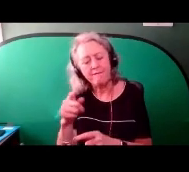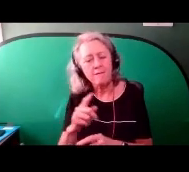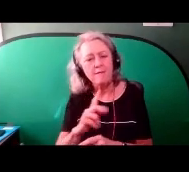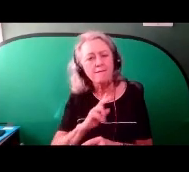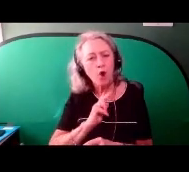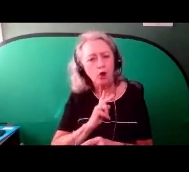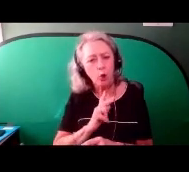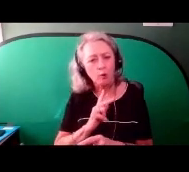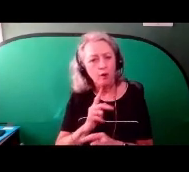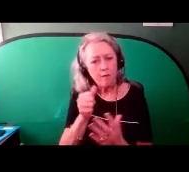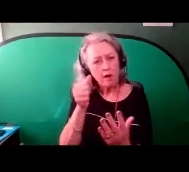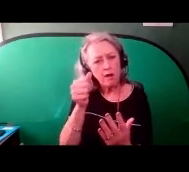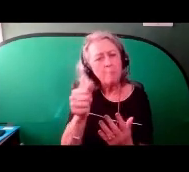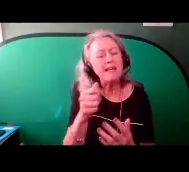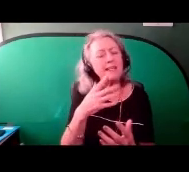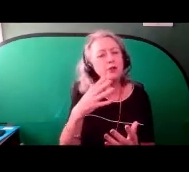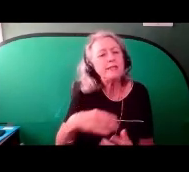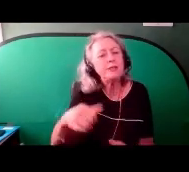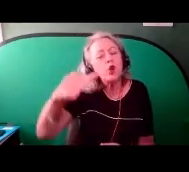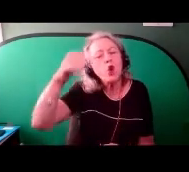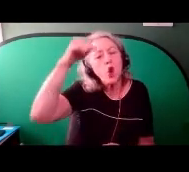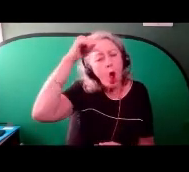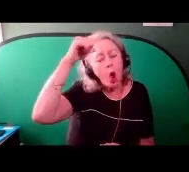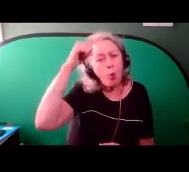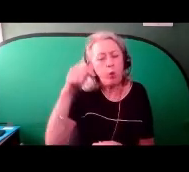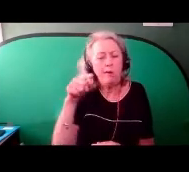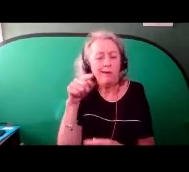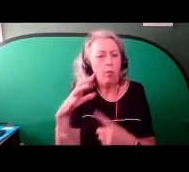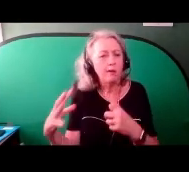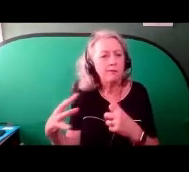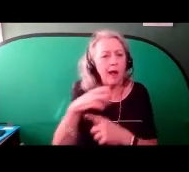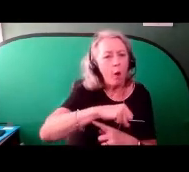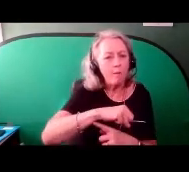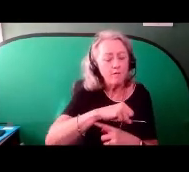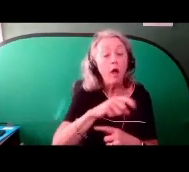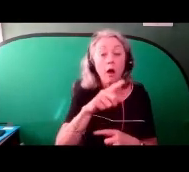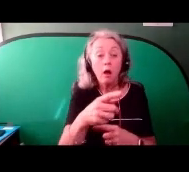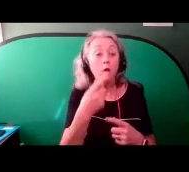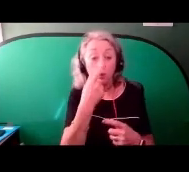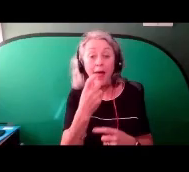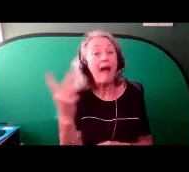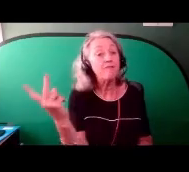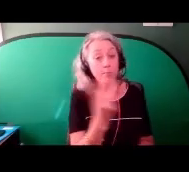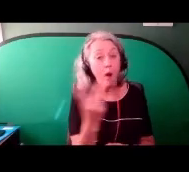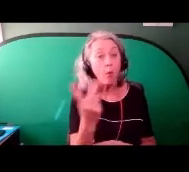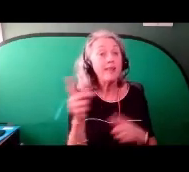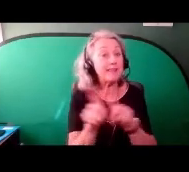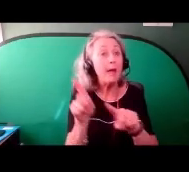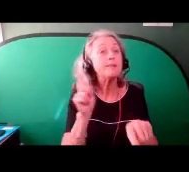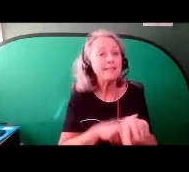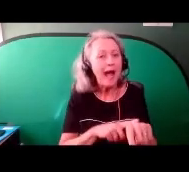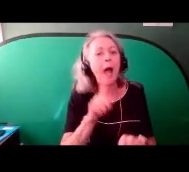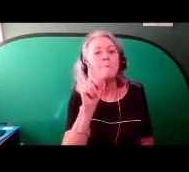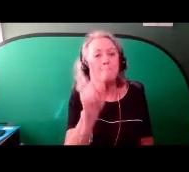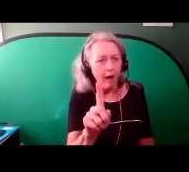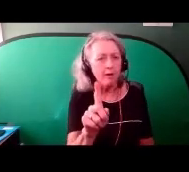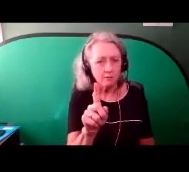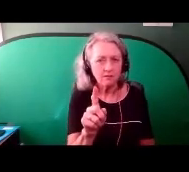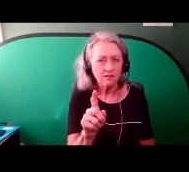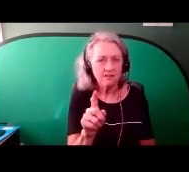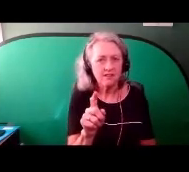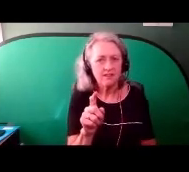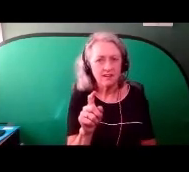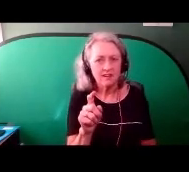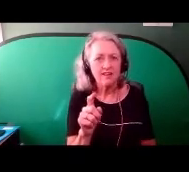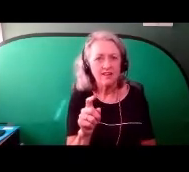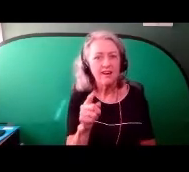it is just worth knowing about it. It's fine to run VoiceOver and Zoom at the same time, but if you're doing that and then